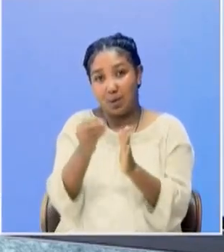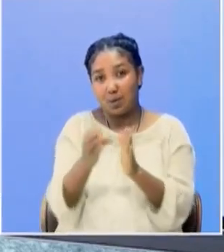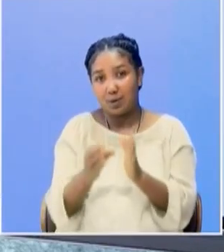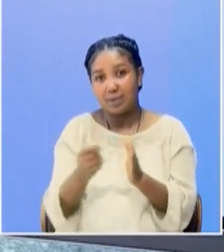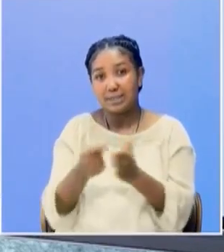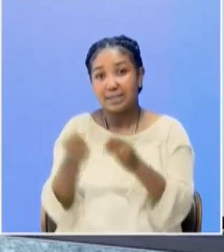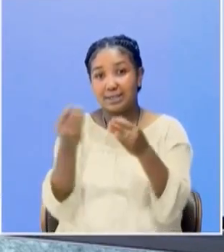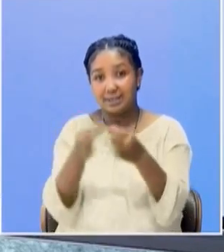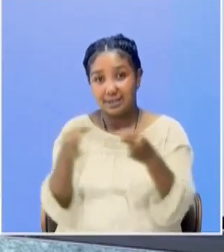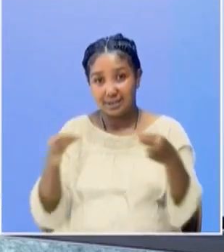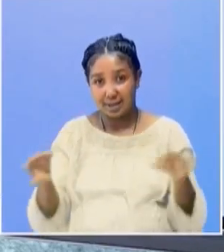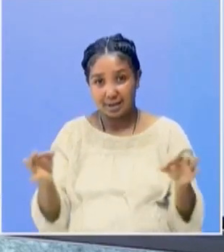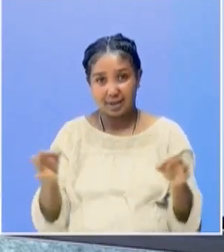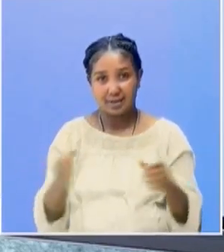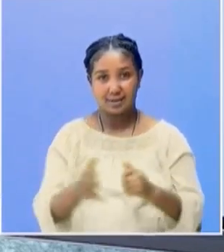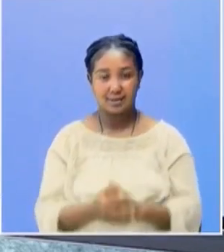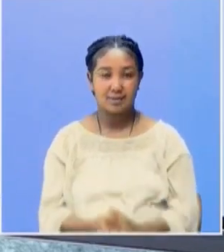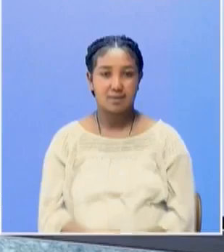in this sentence,